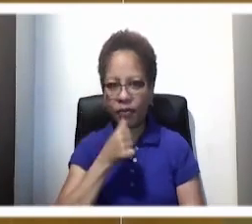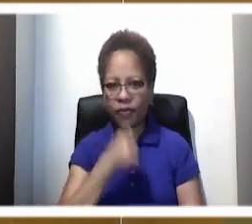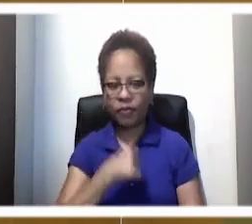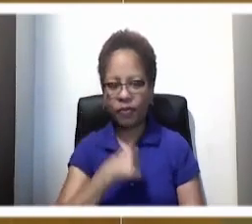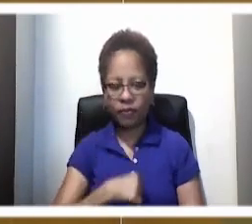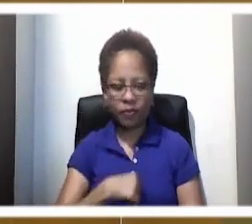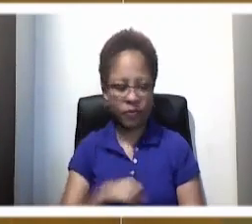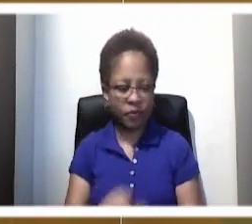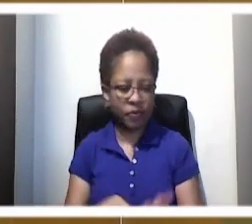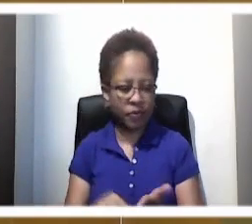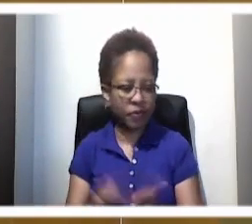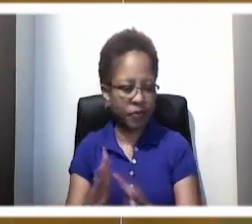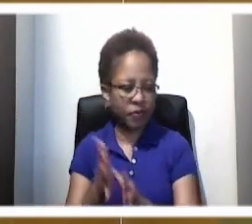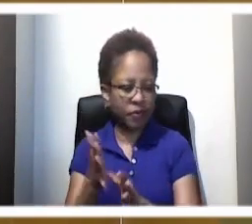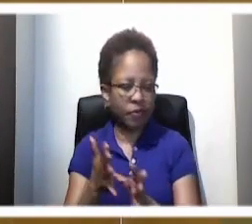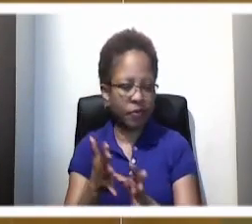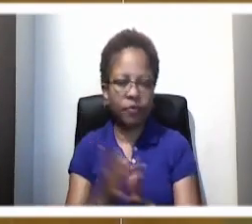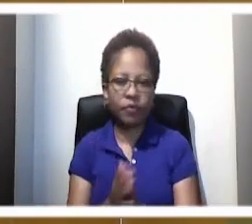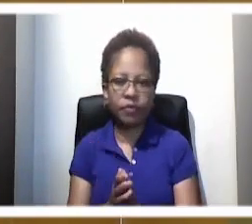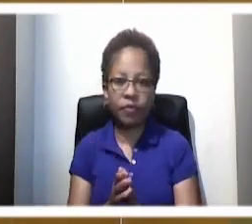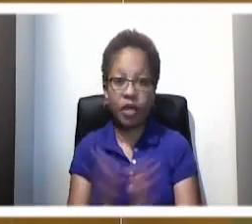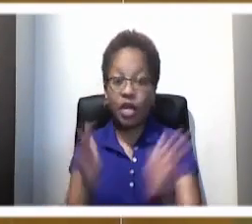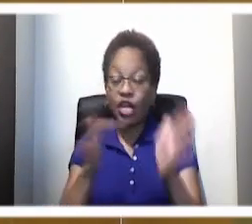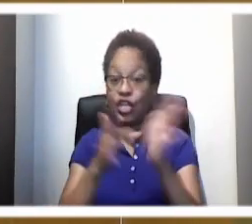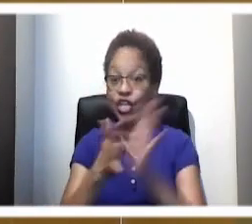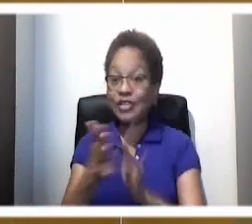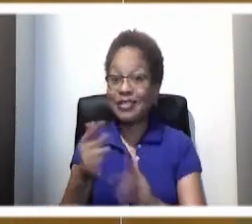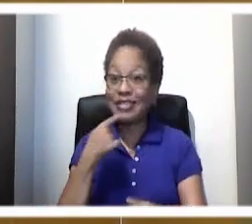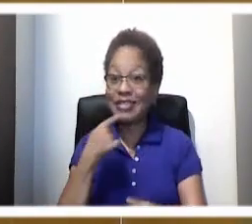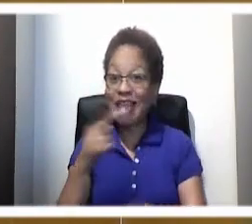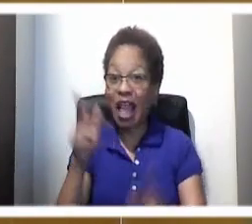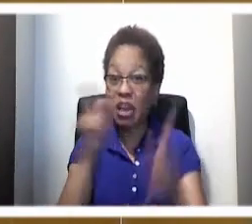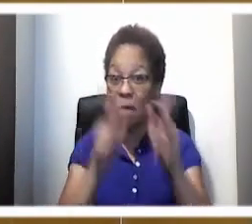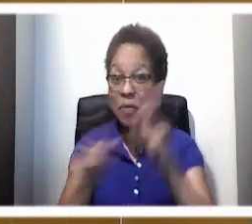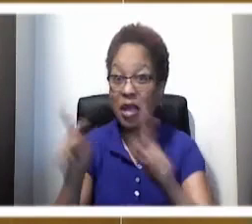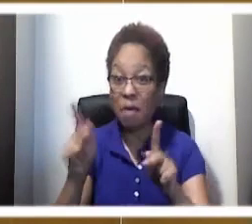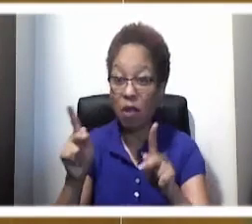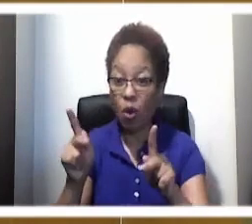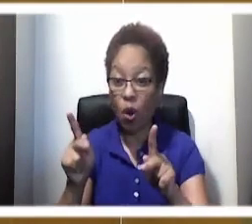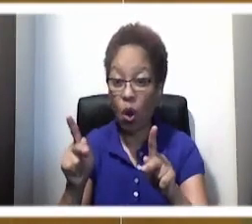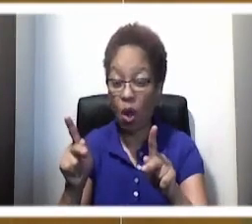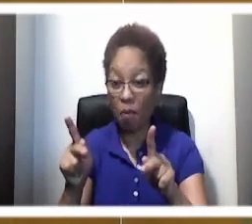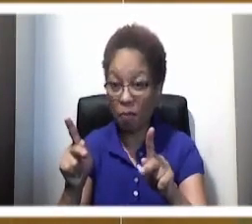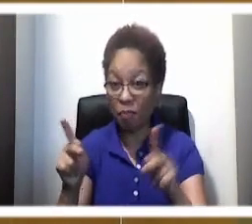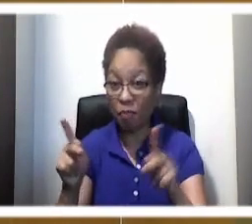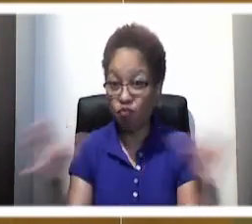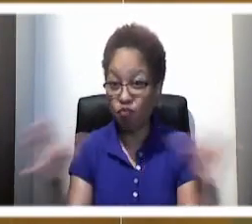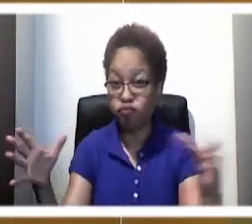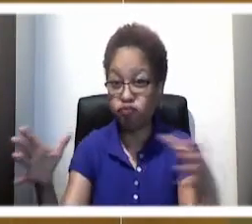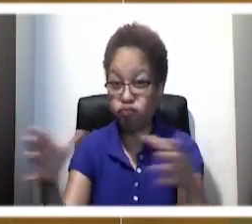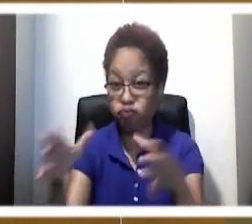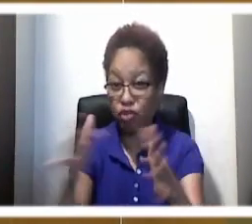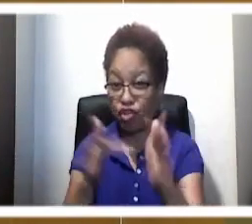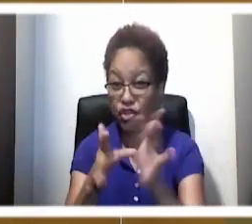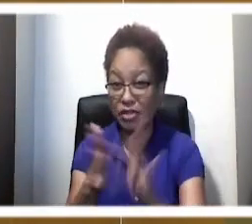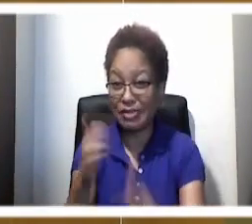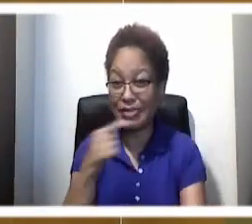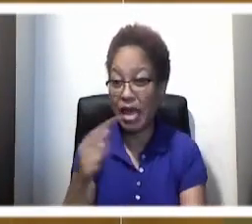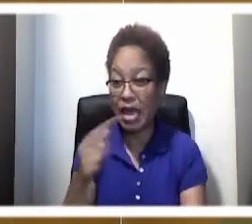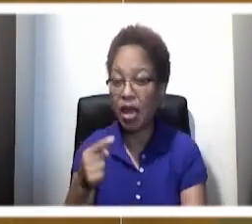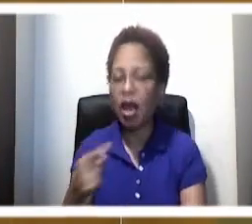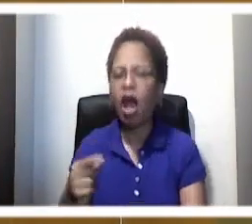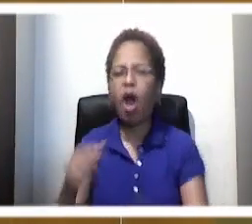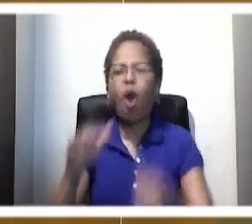Lord. Jesus said to the crowds, "This is what the kingdom of God is like. A